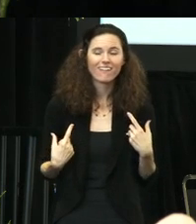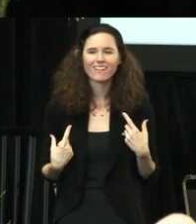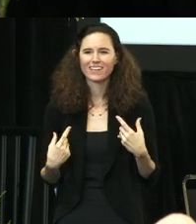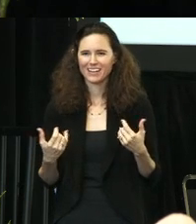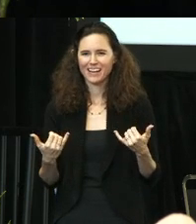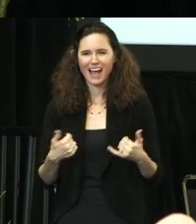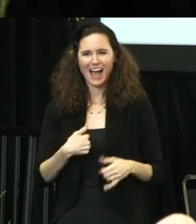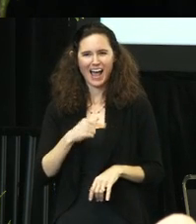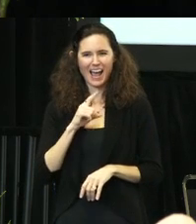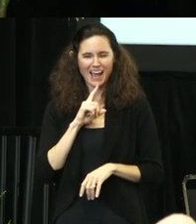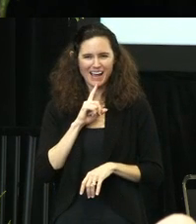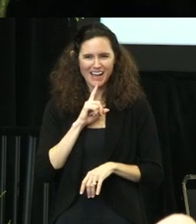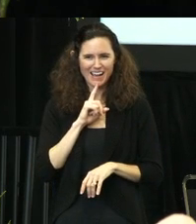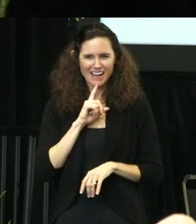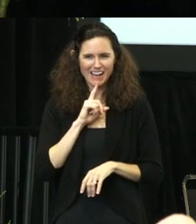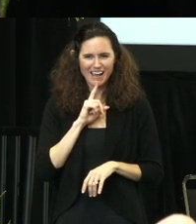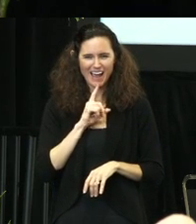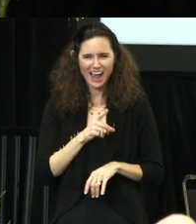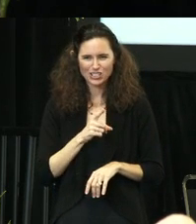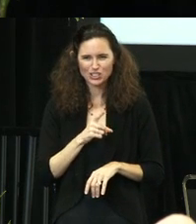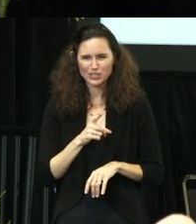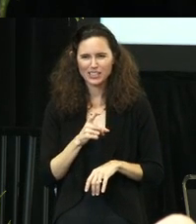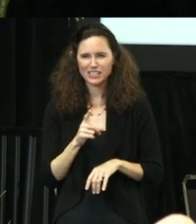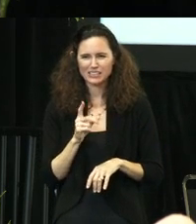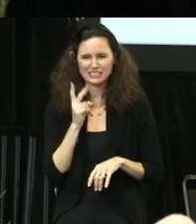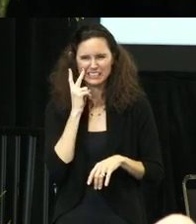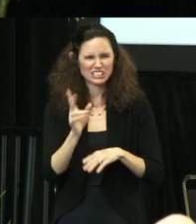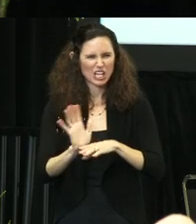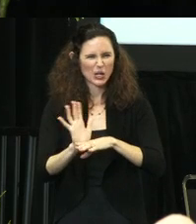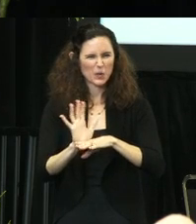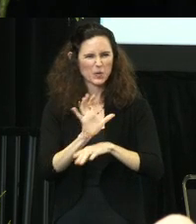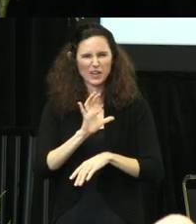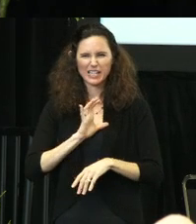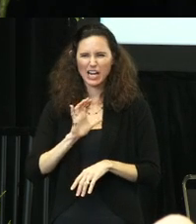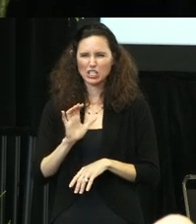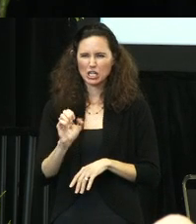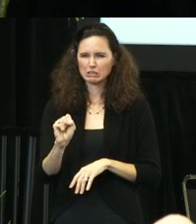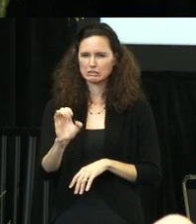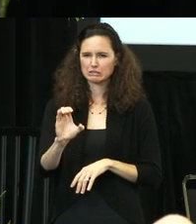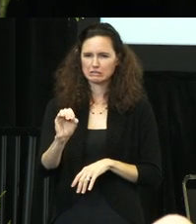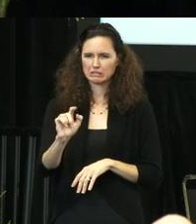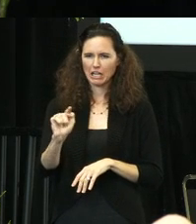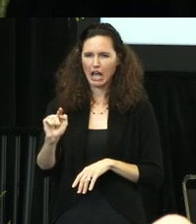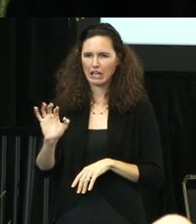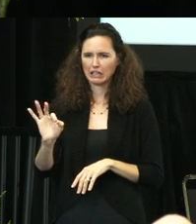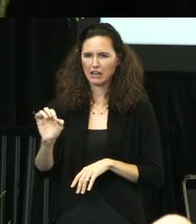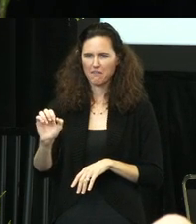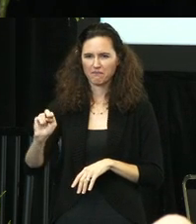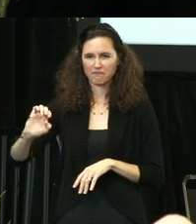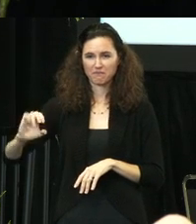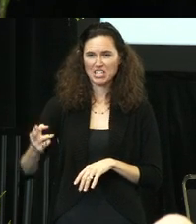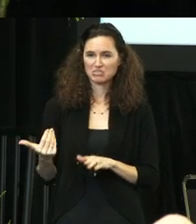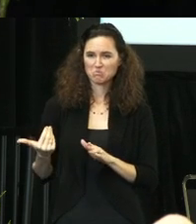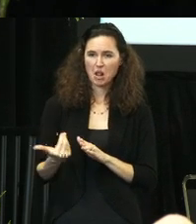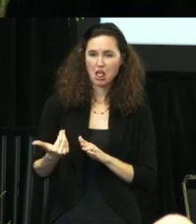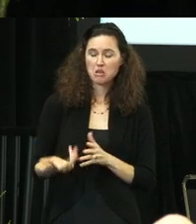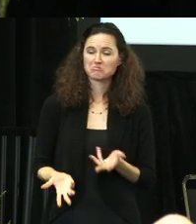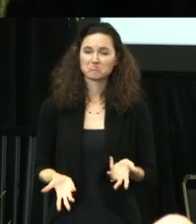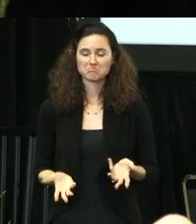I actually Googled Scout Finch just to see what the movie character looked like, and it was pretty close. I dare you to